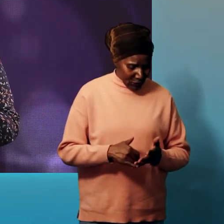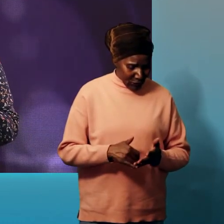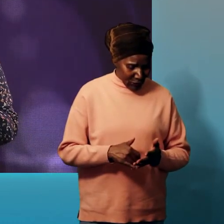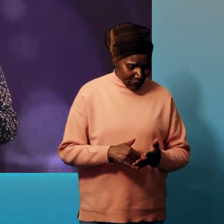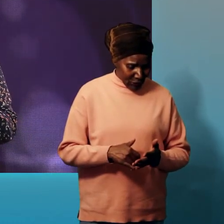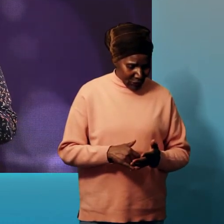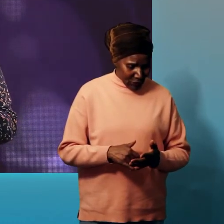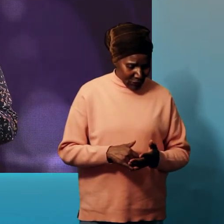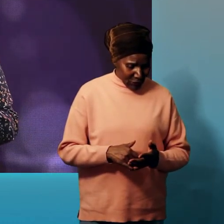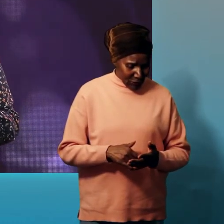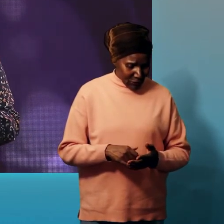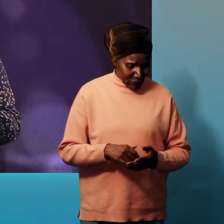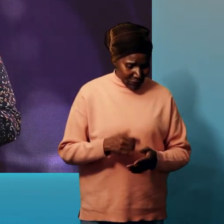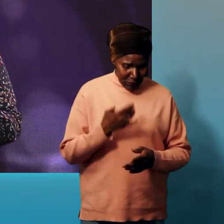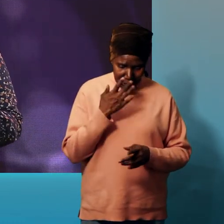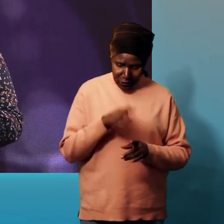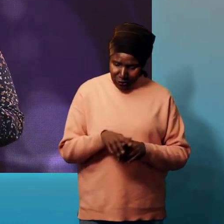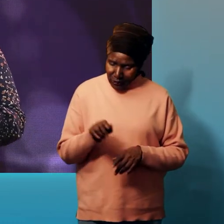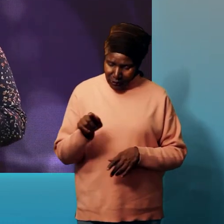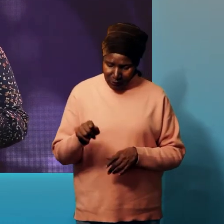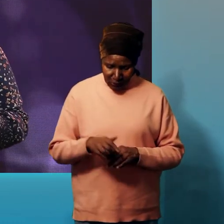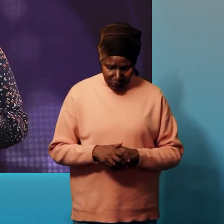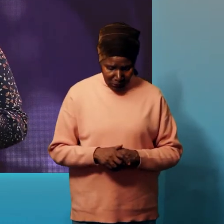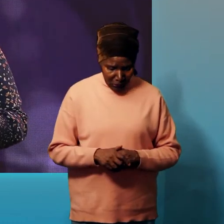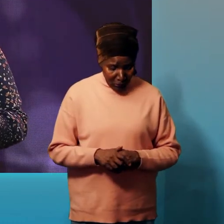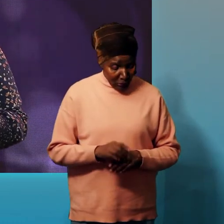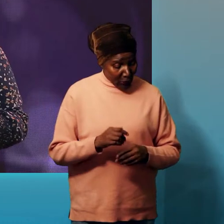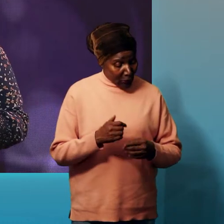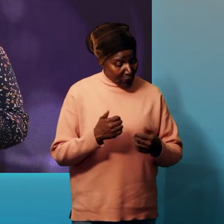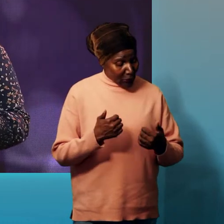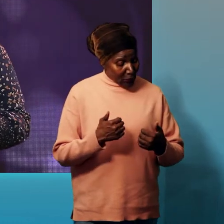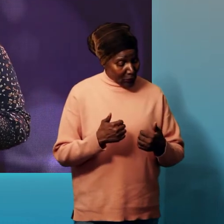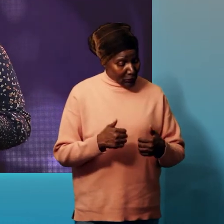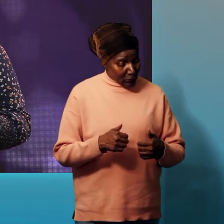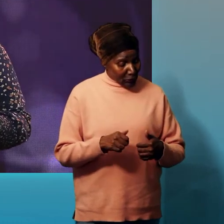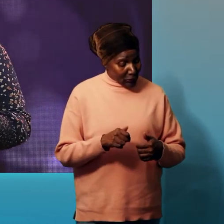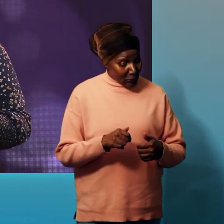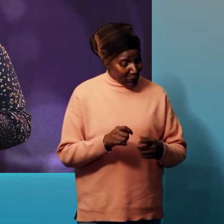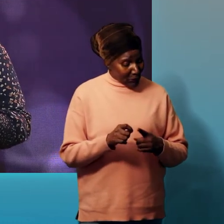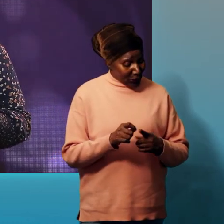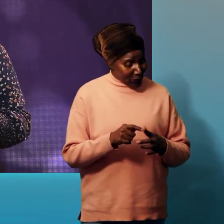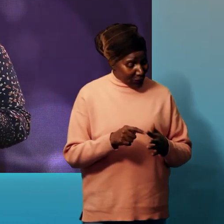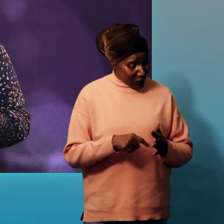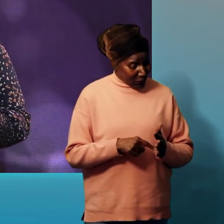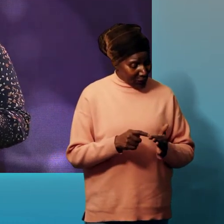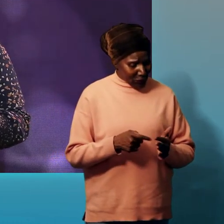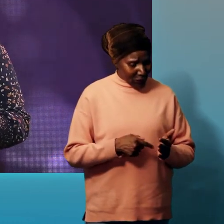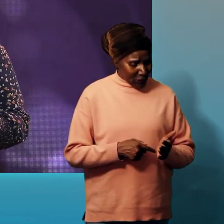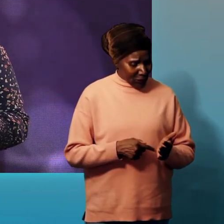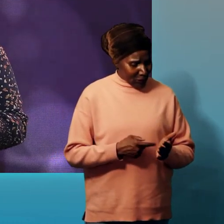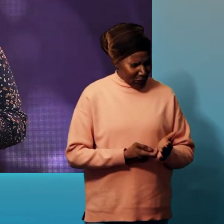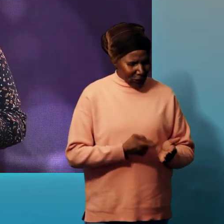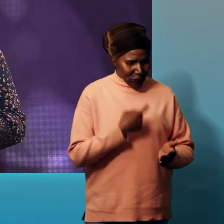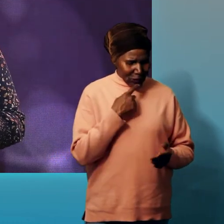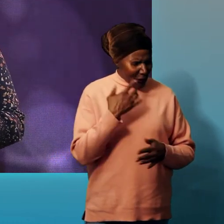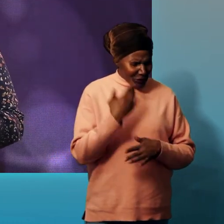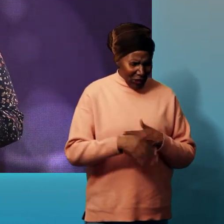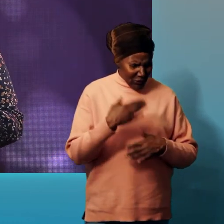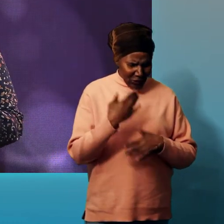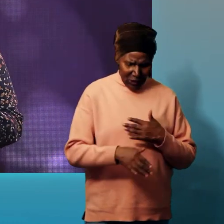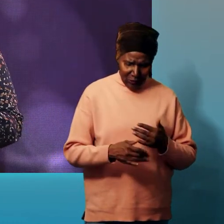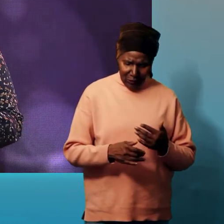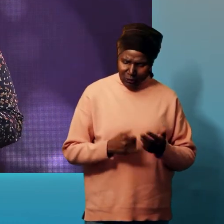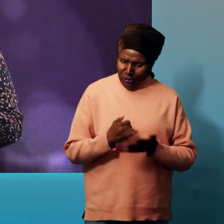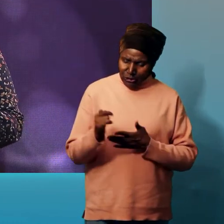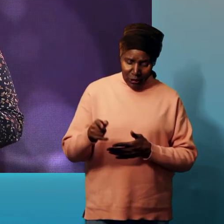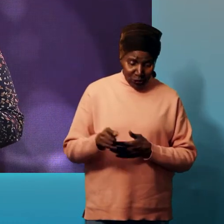I'll say no more. And then the fulfillment of that denial that Peter said, I'm not going to deny you. And yet